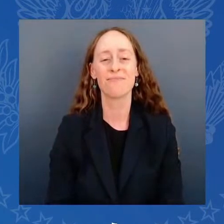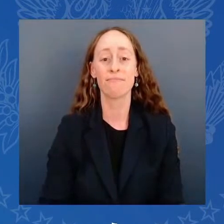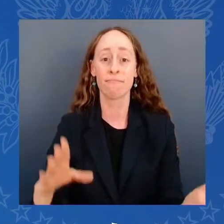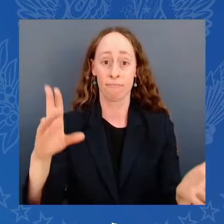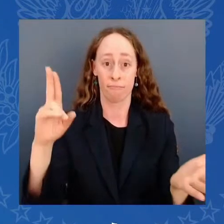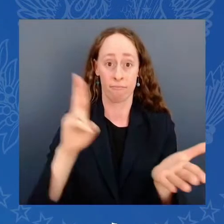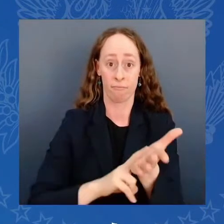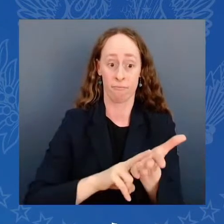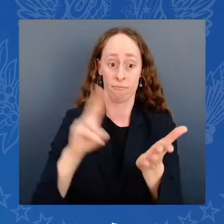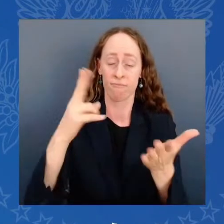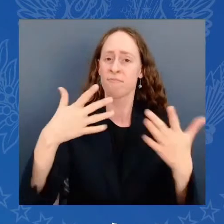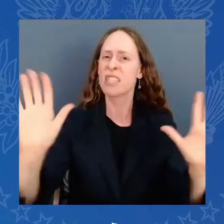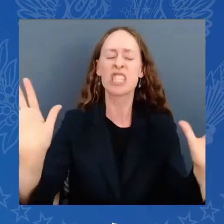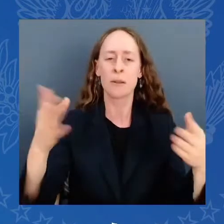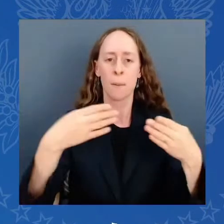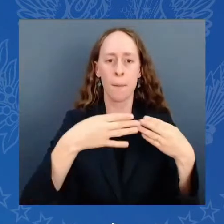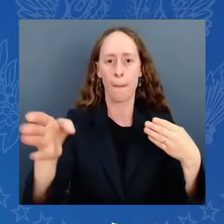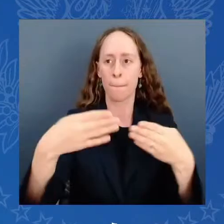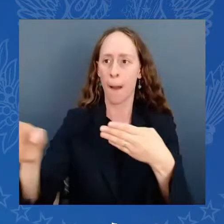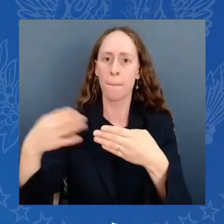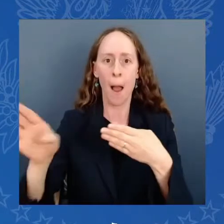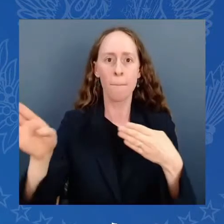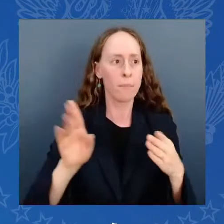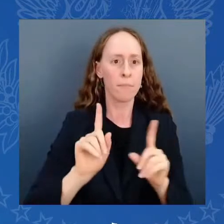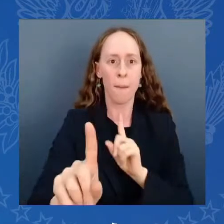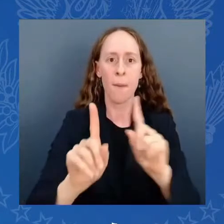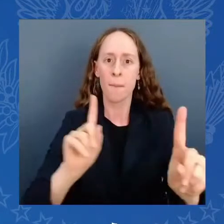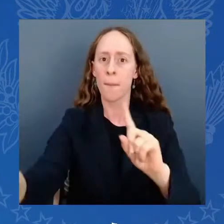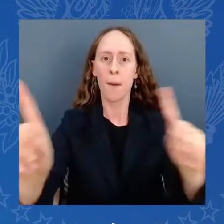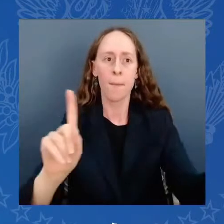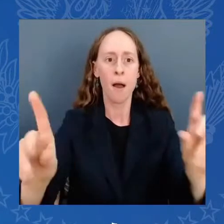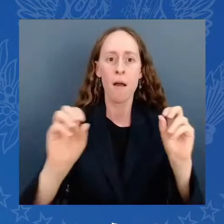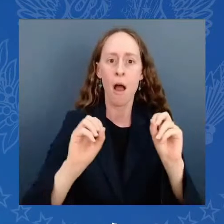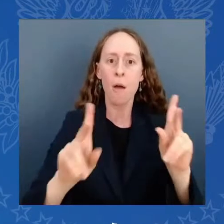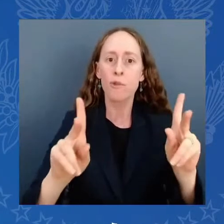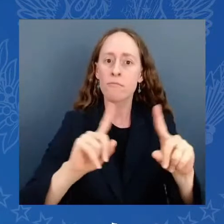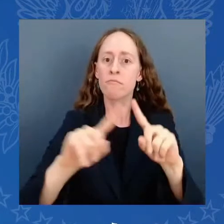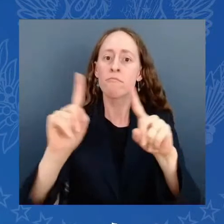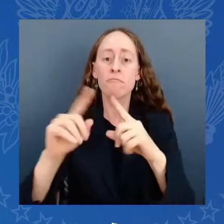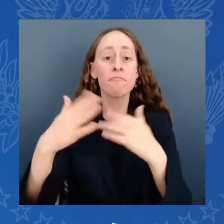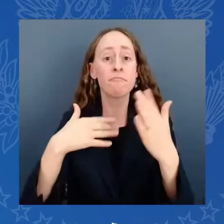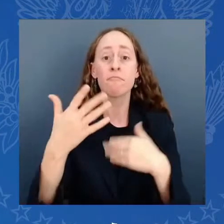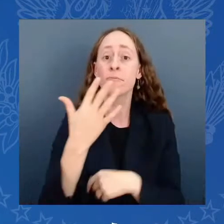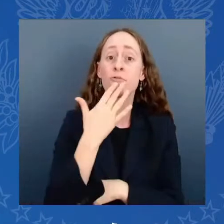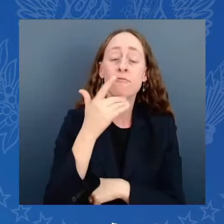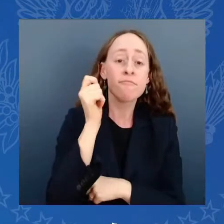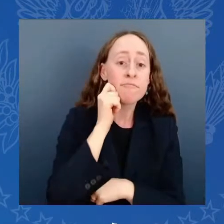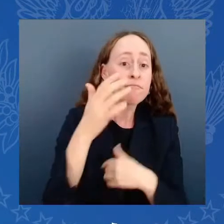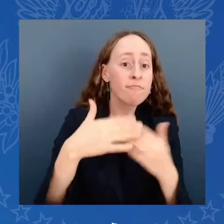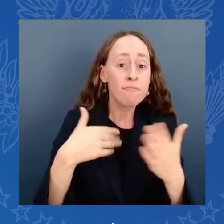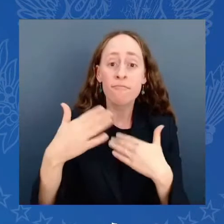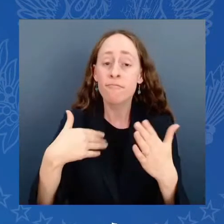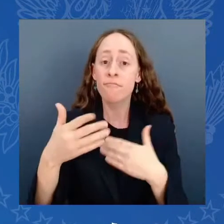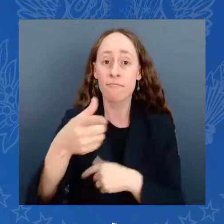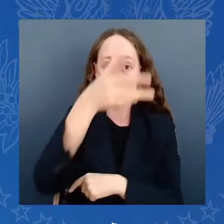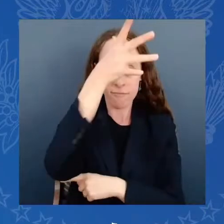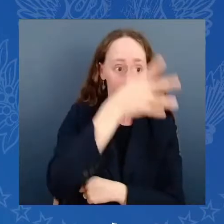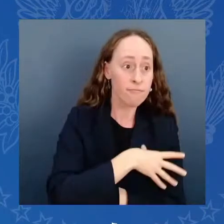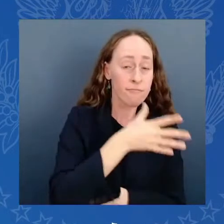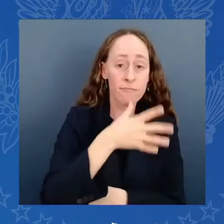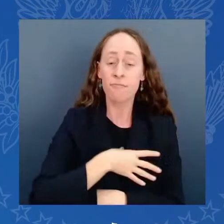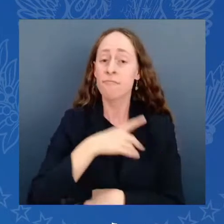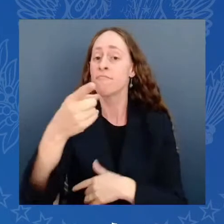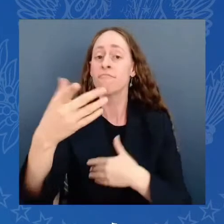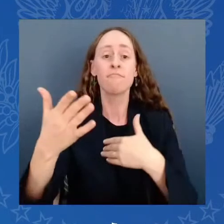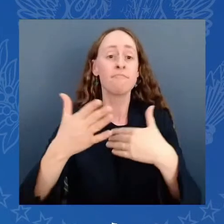of race, sexual orientation, gender identity, religion, national origin. Together